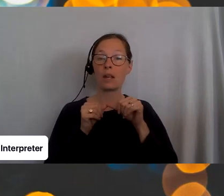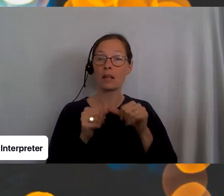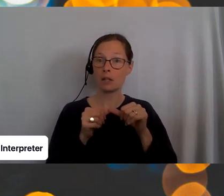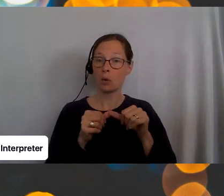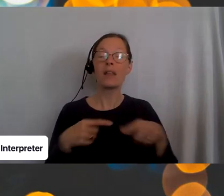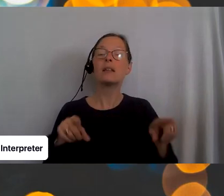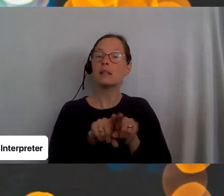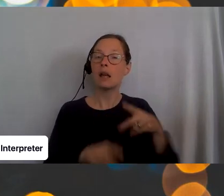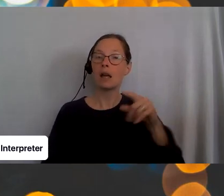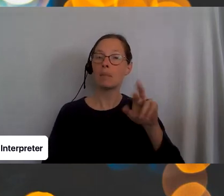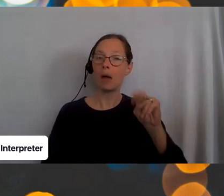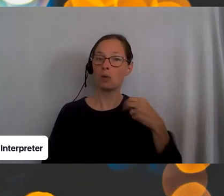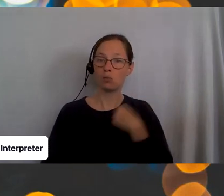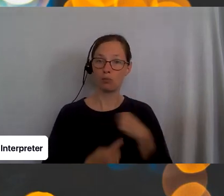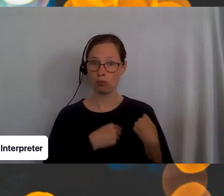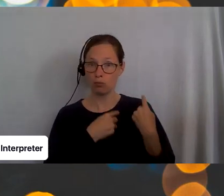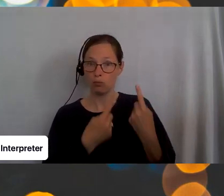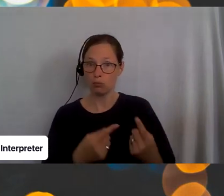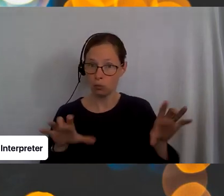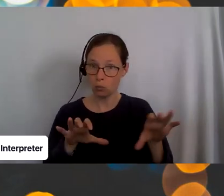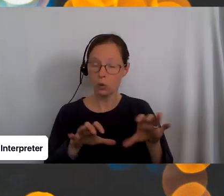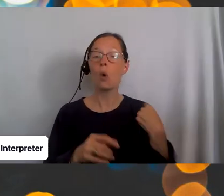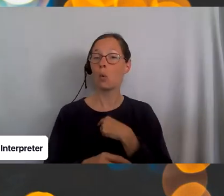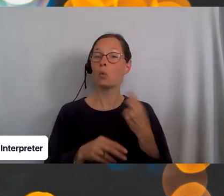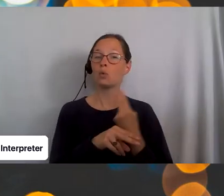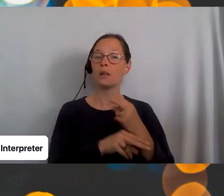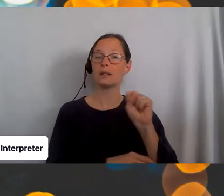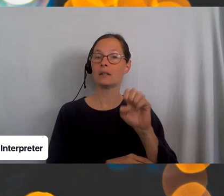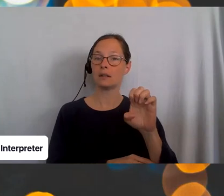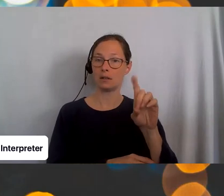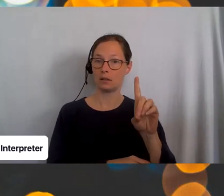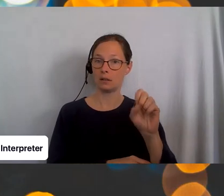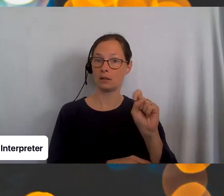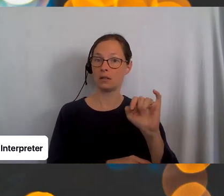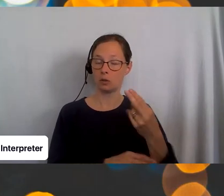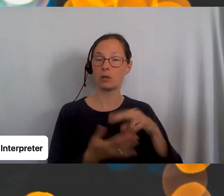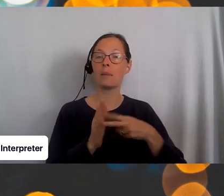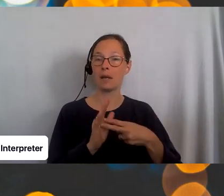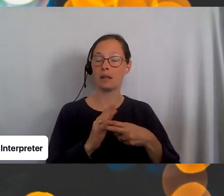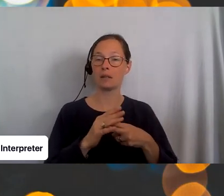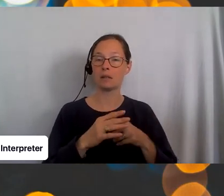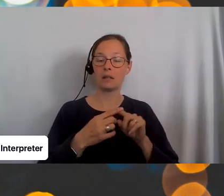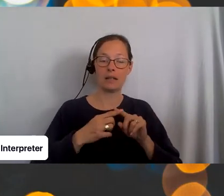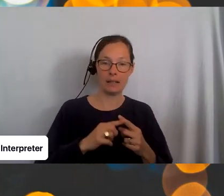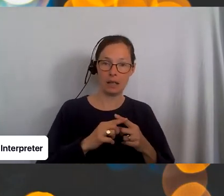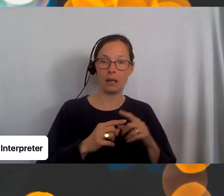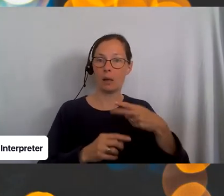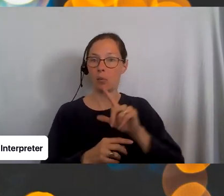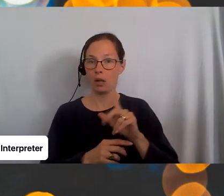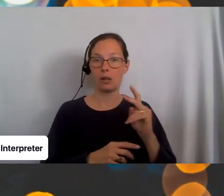that you had. So we were doing seed stitch, which was alternating knitting and purling opposite rows,